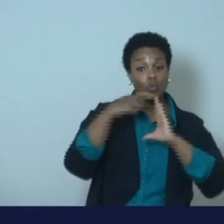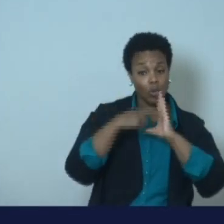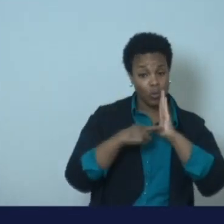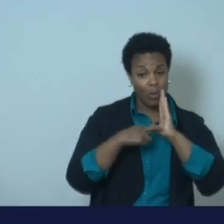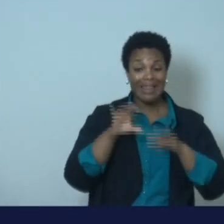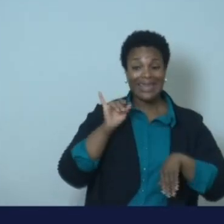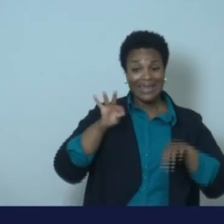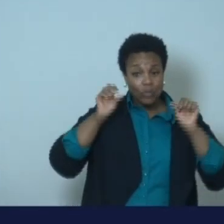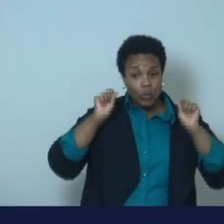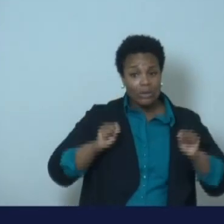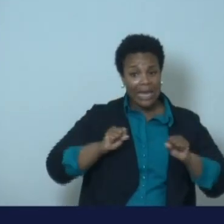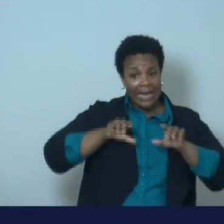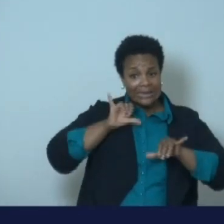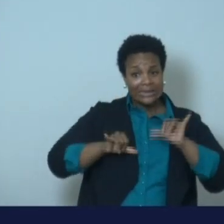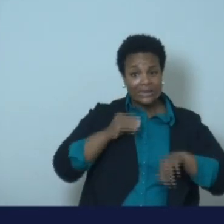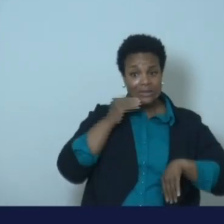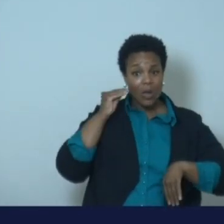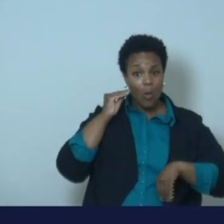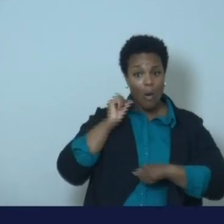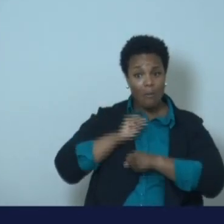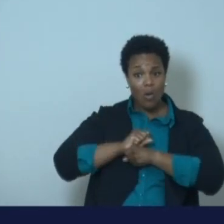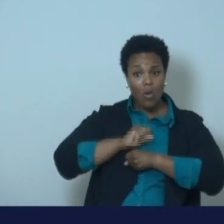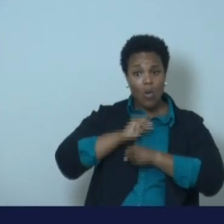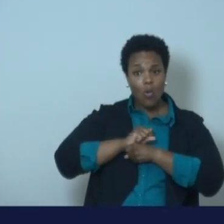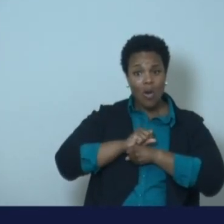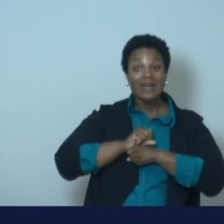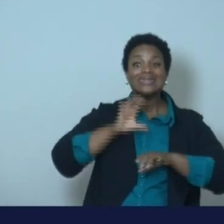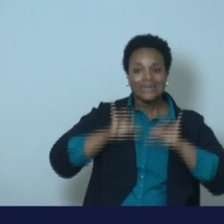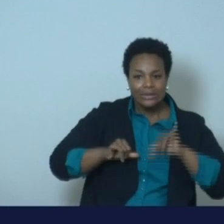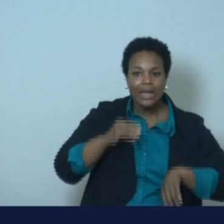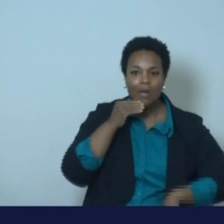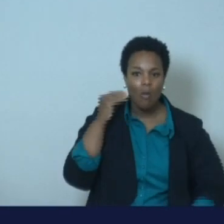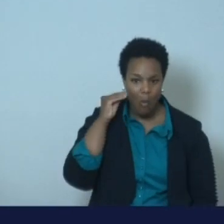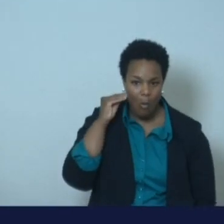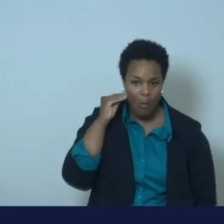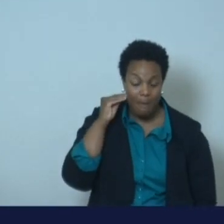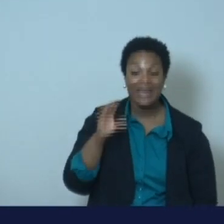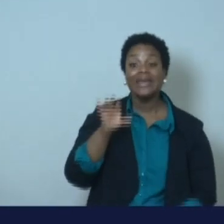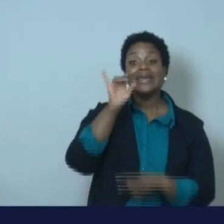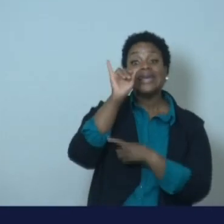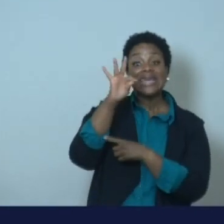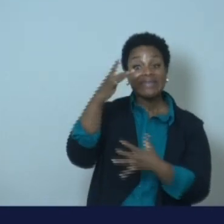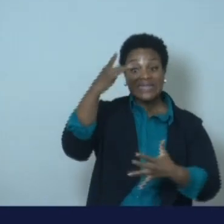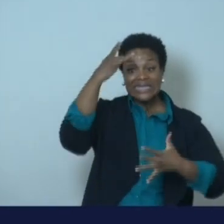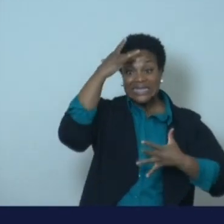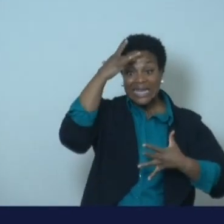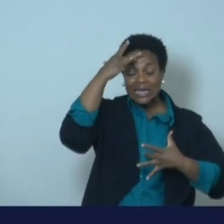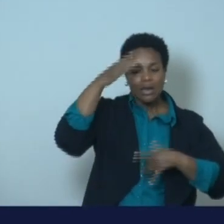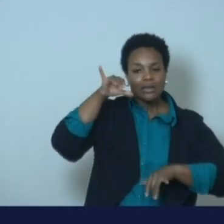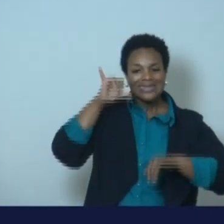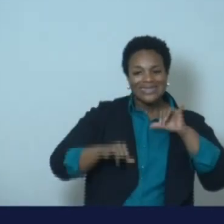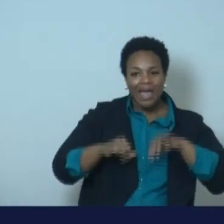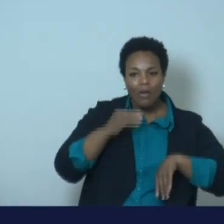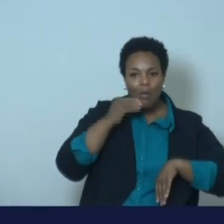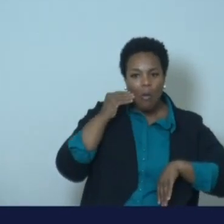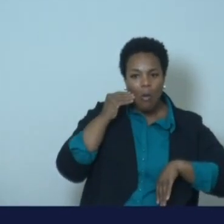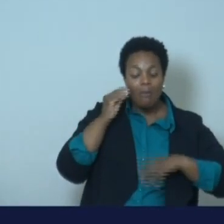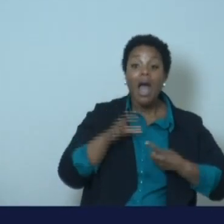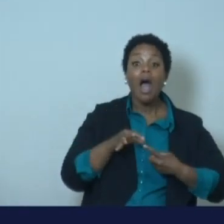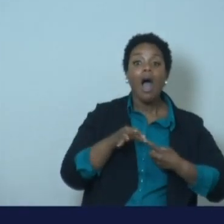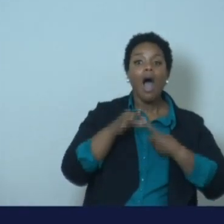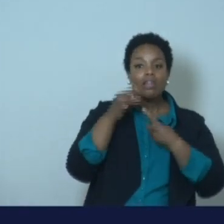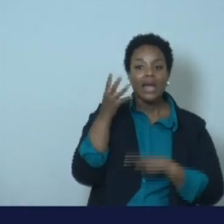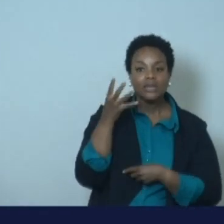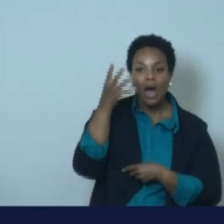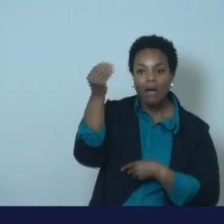you're sick, you have absolutely no reason to leave your house unless you need medical attention. That you should